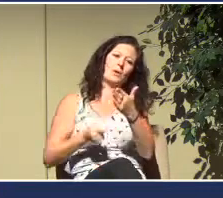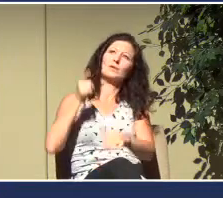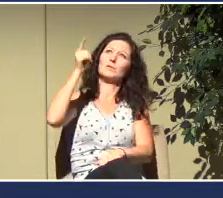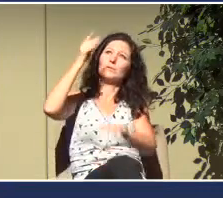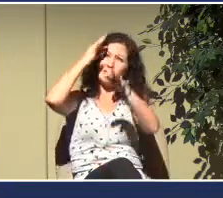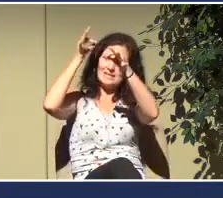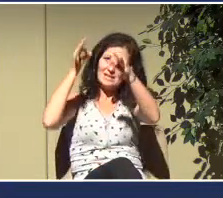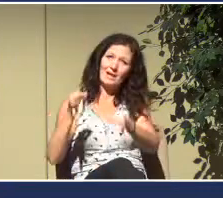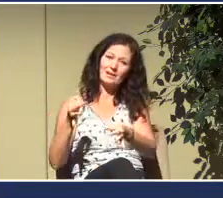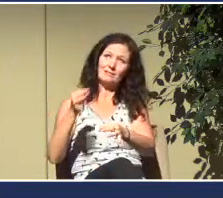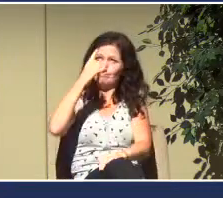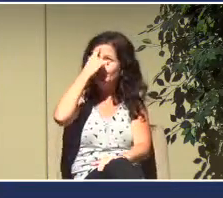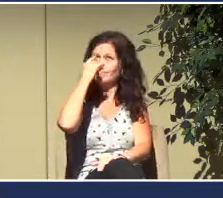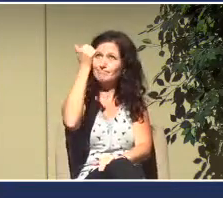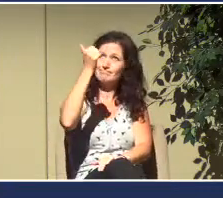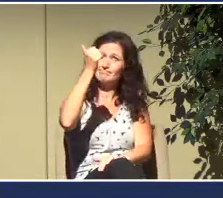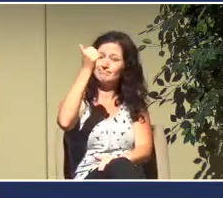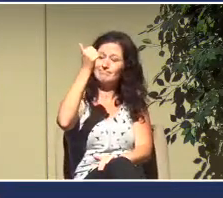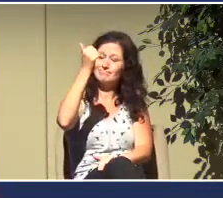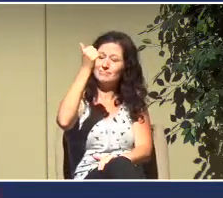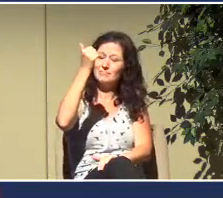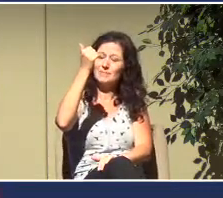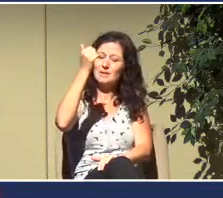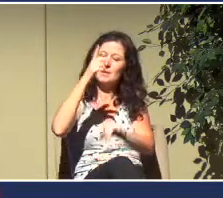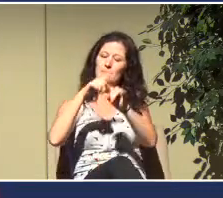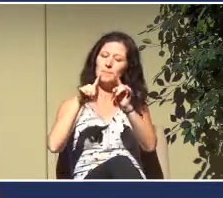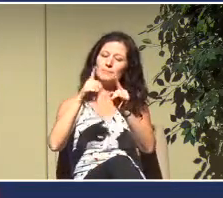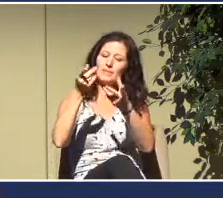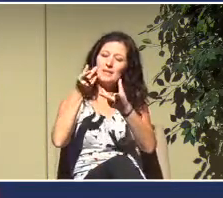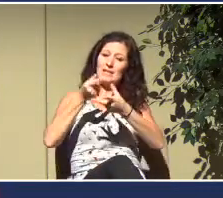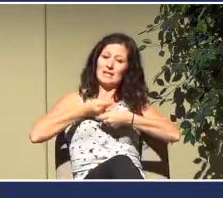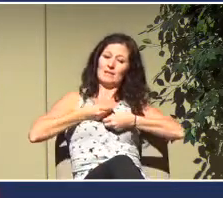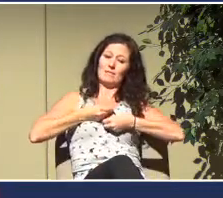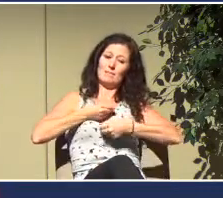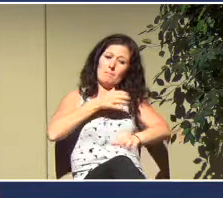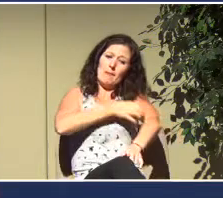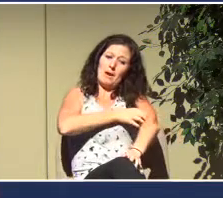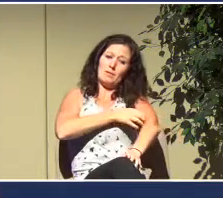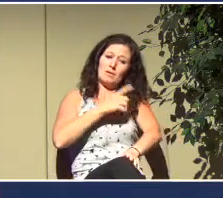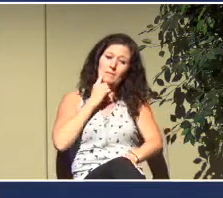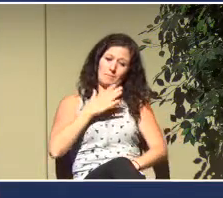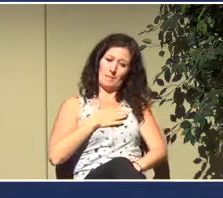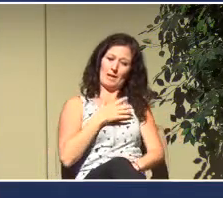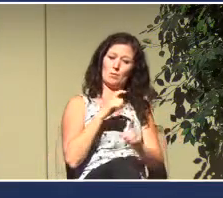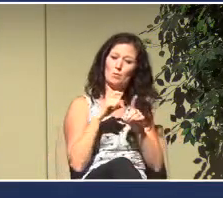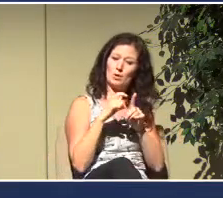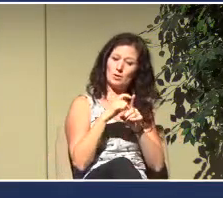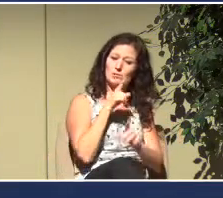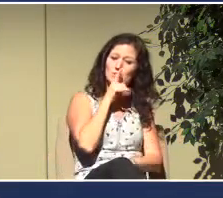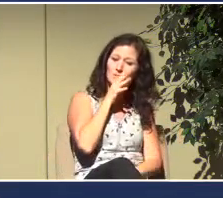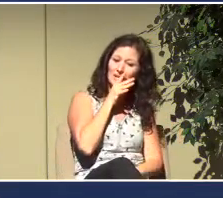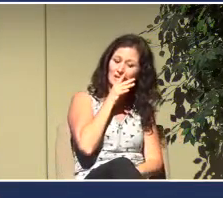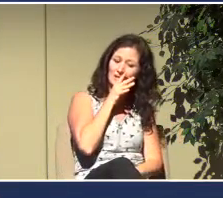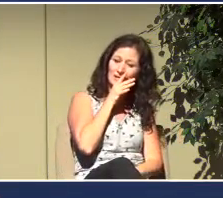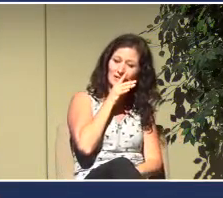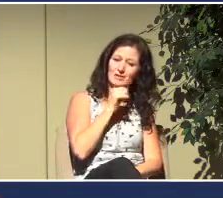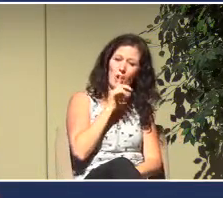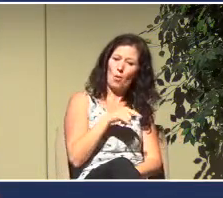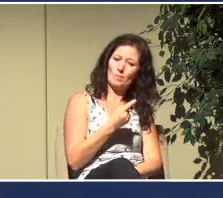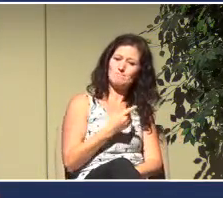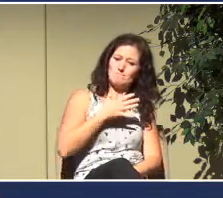empower me as I speak so that the words I speak may be more than just human, that you may take